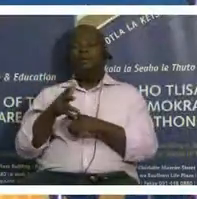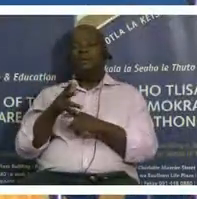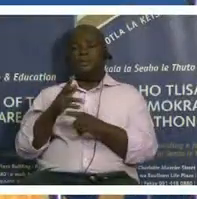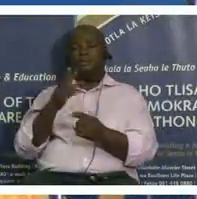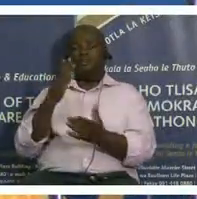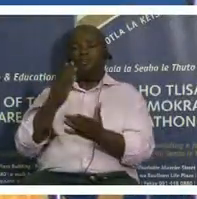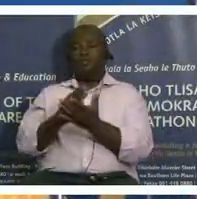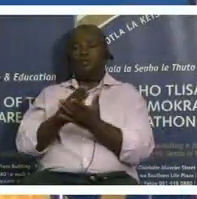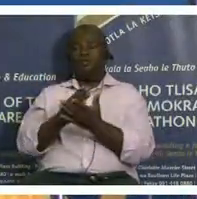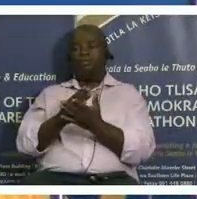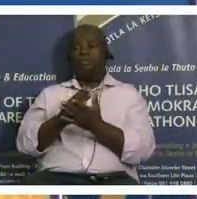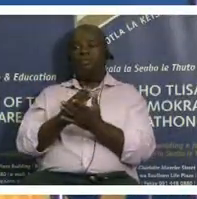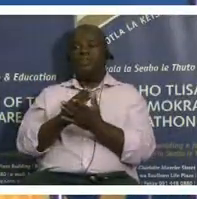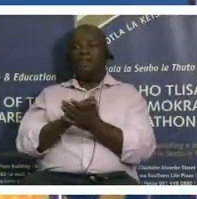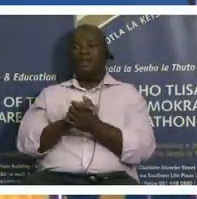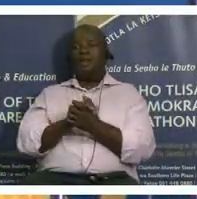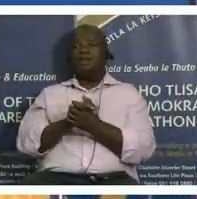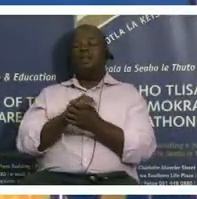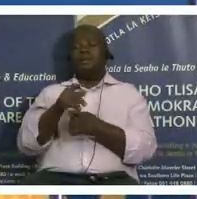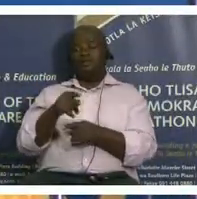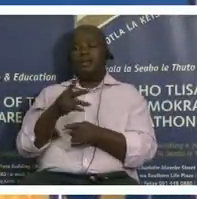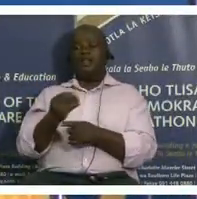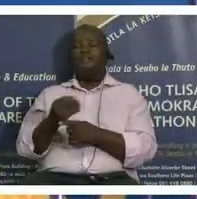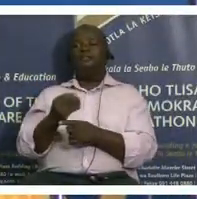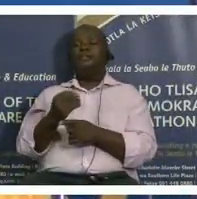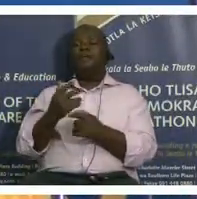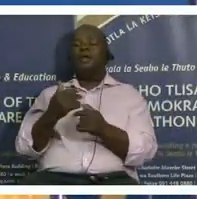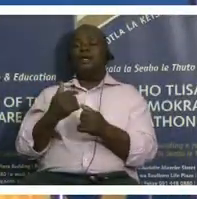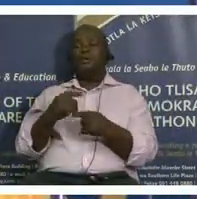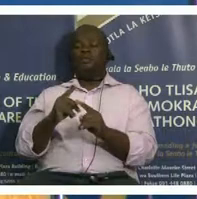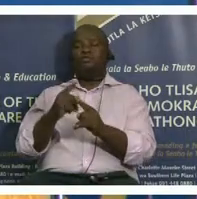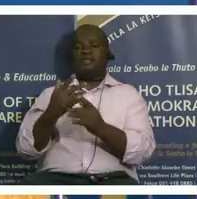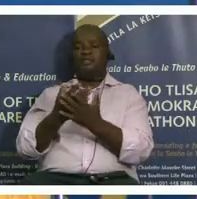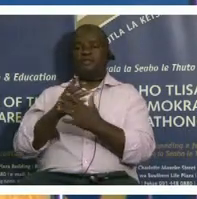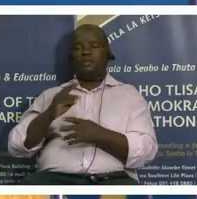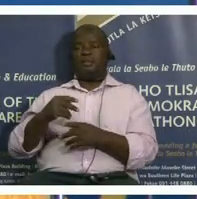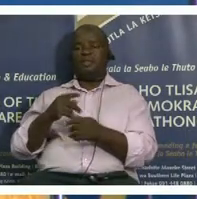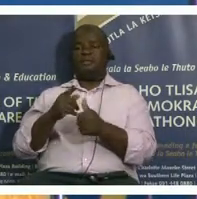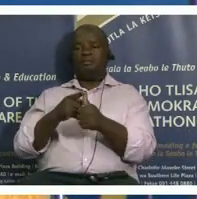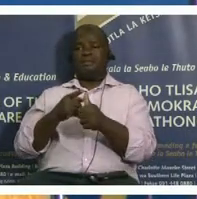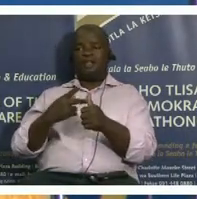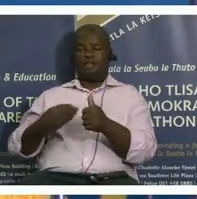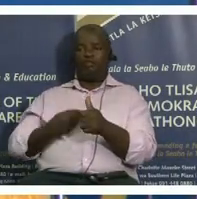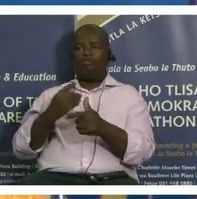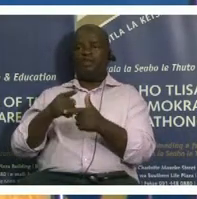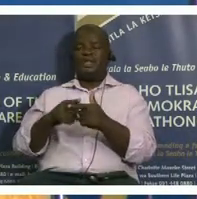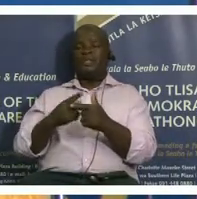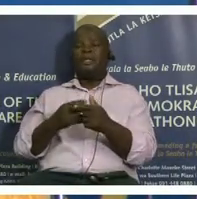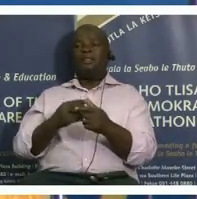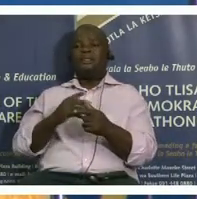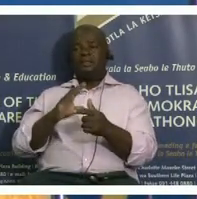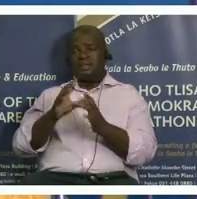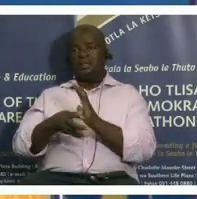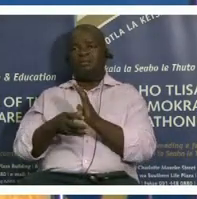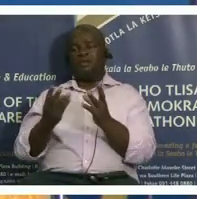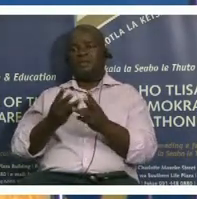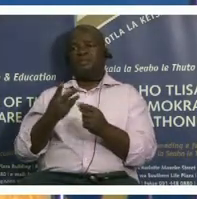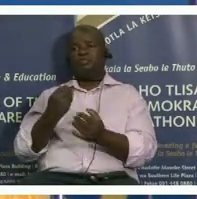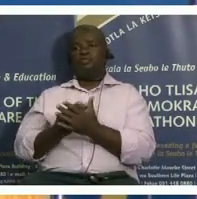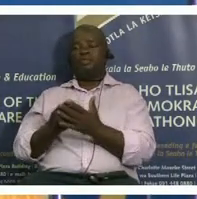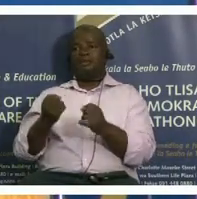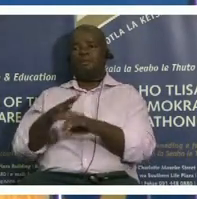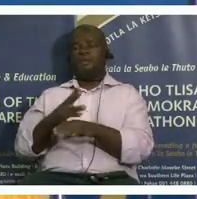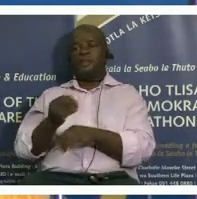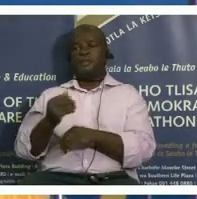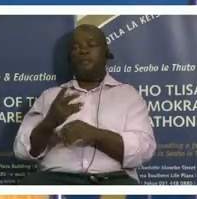the set aside for women and youth and persons with disability are implemented without fail. We